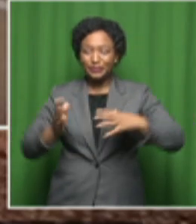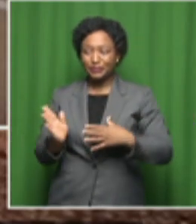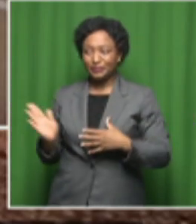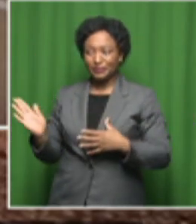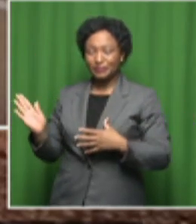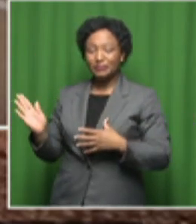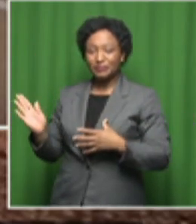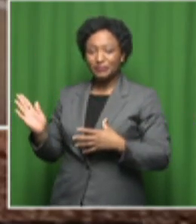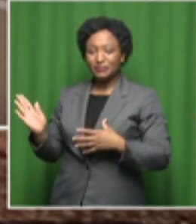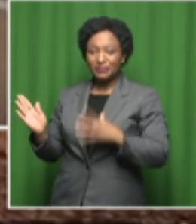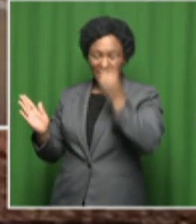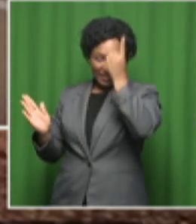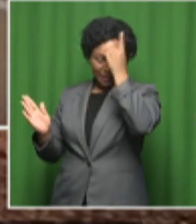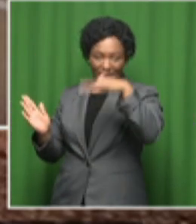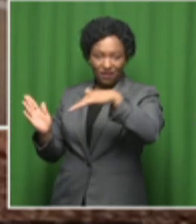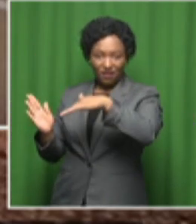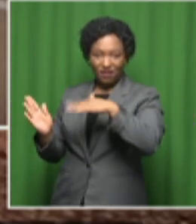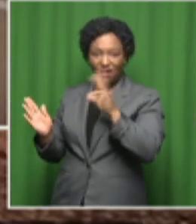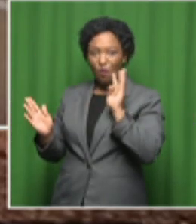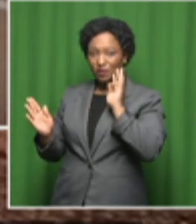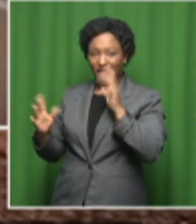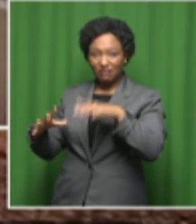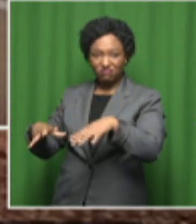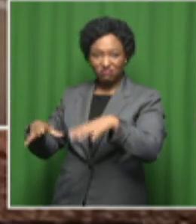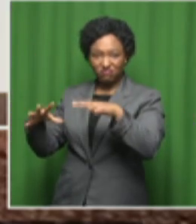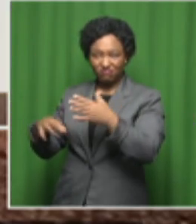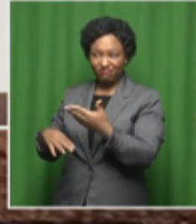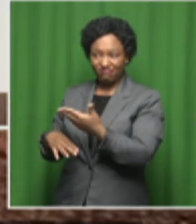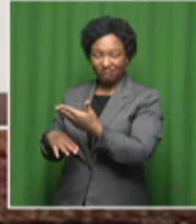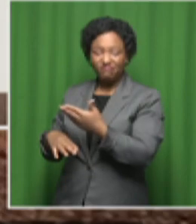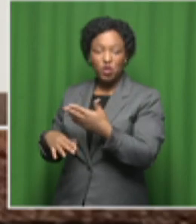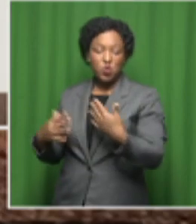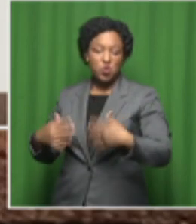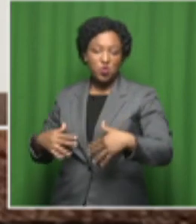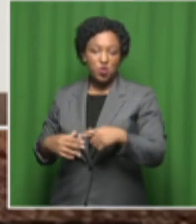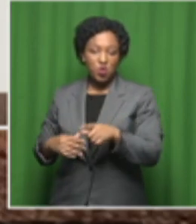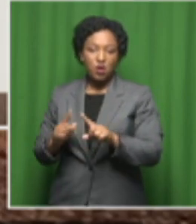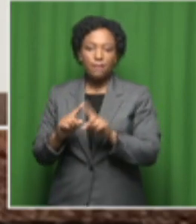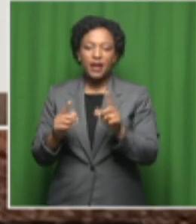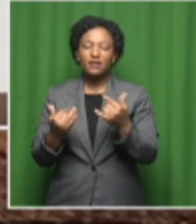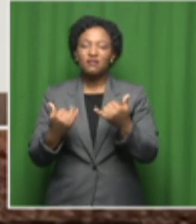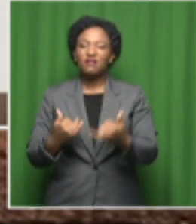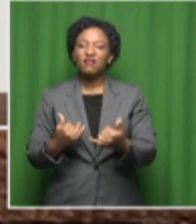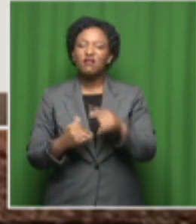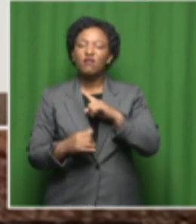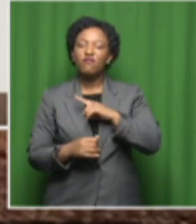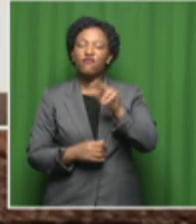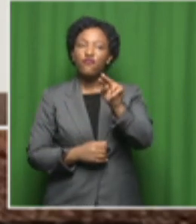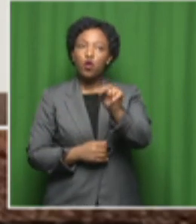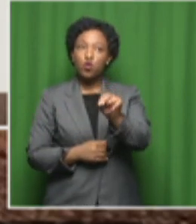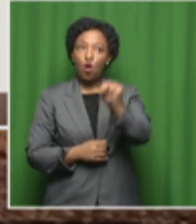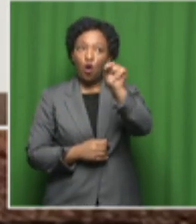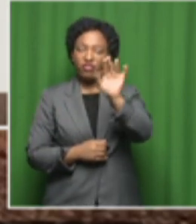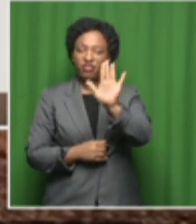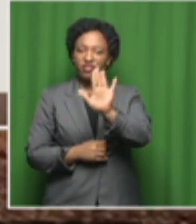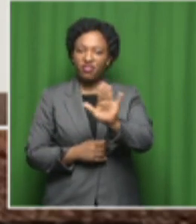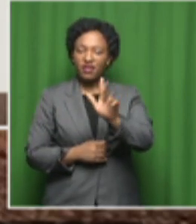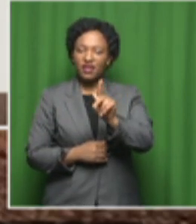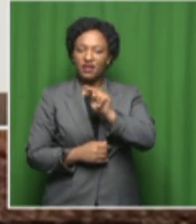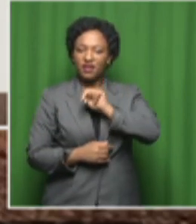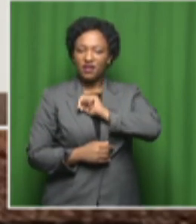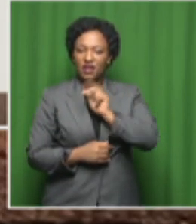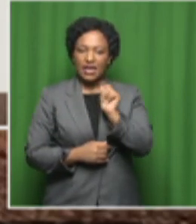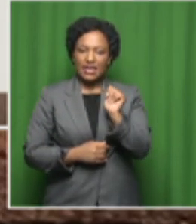the Greater Durban area over the last 24 hours. Also, there's some concern for northern parts of the KZN province. This is a